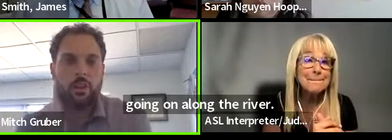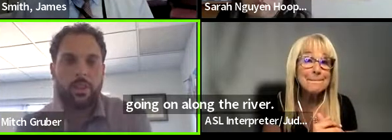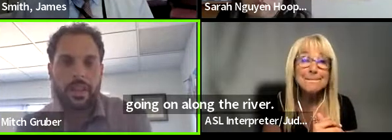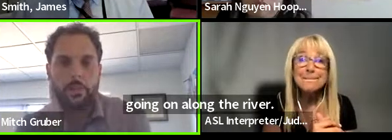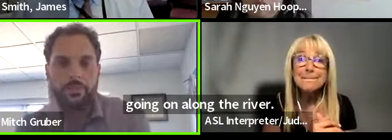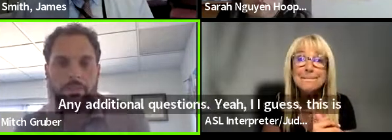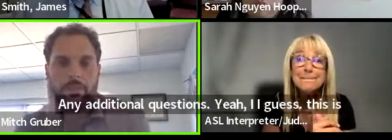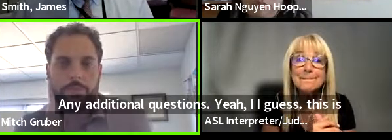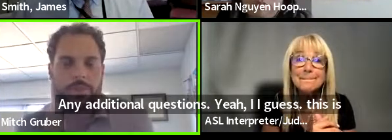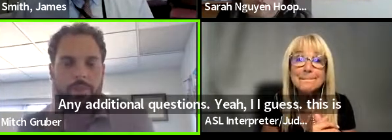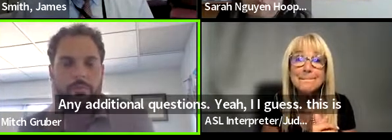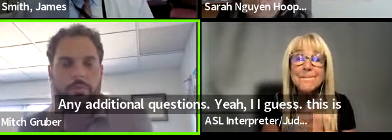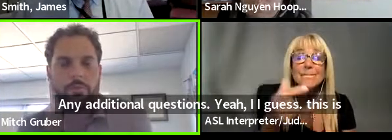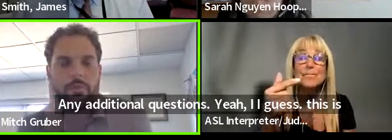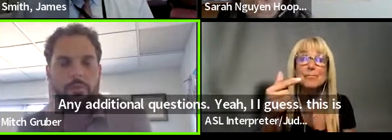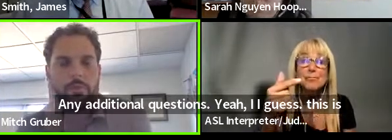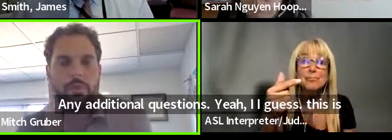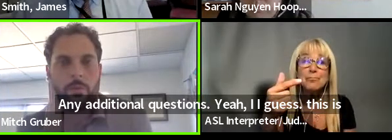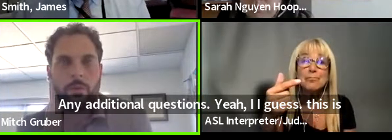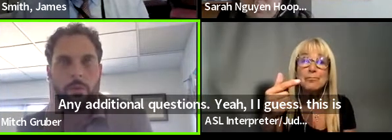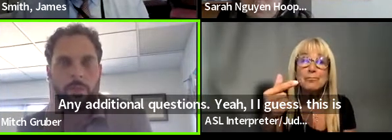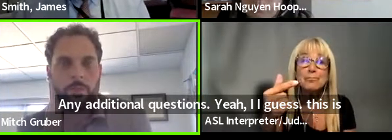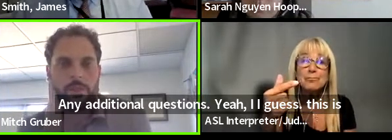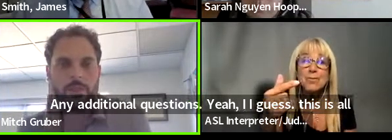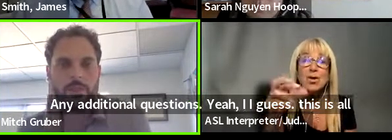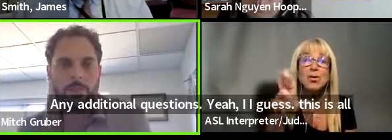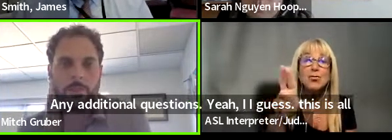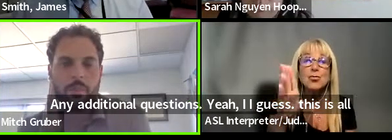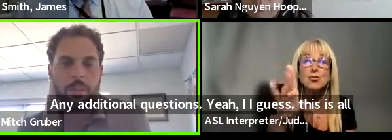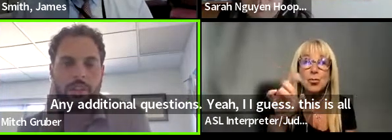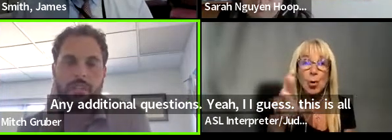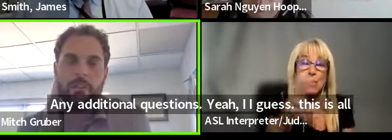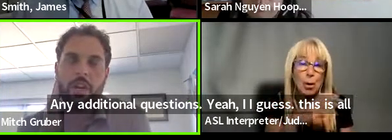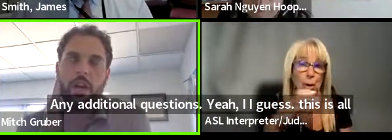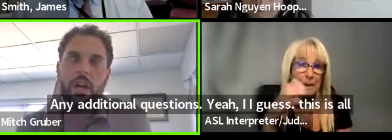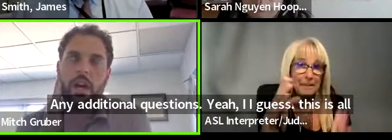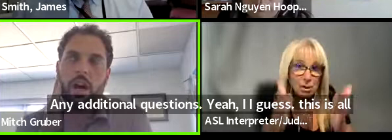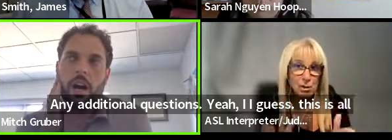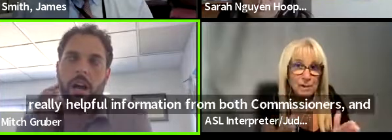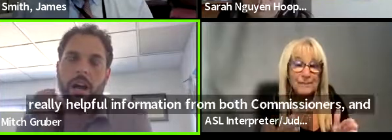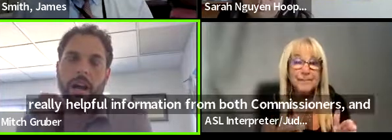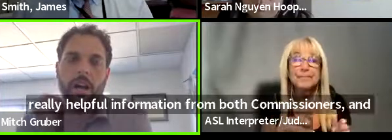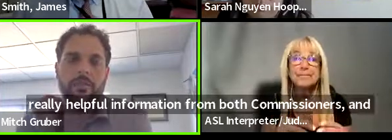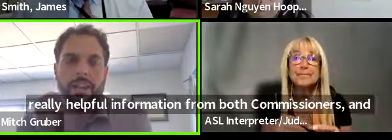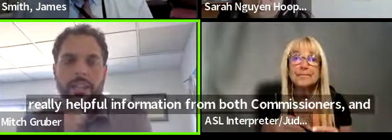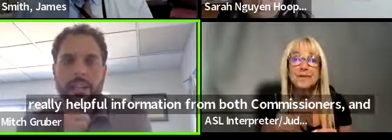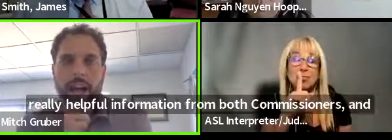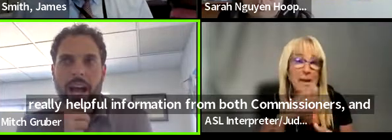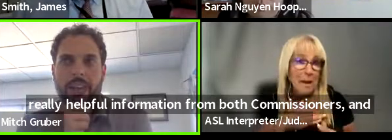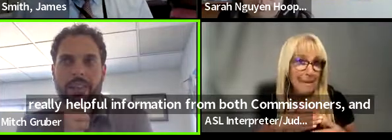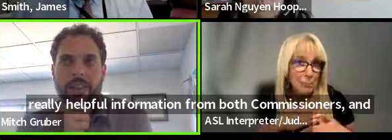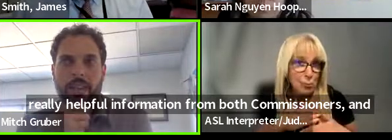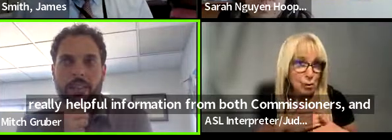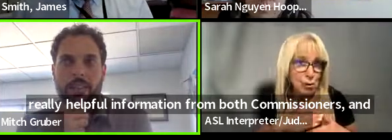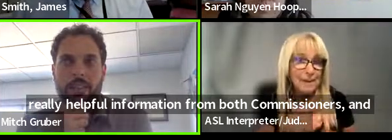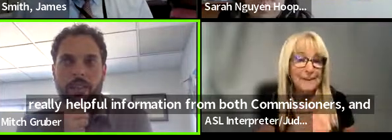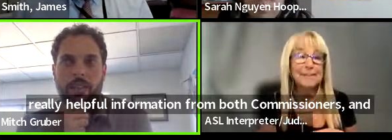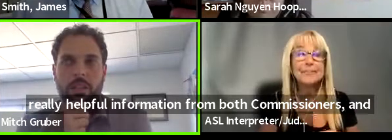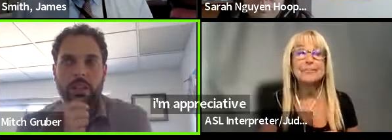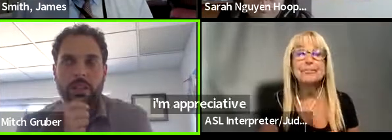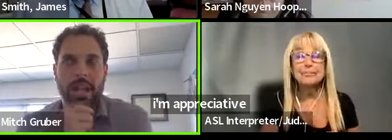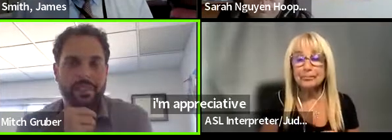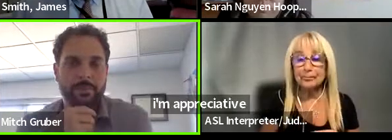this is all really helpful information from both commissioners, and I'm appreciative. Frankly, I think that